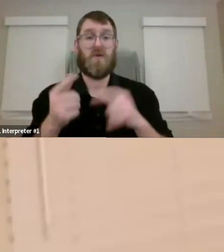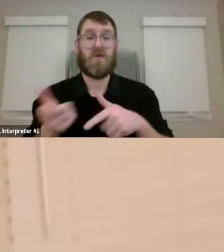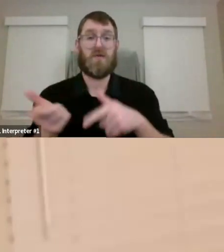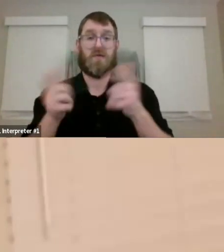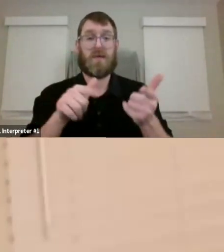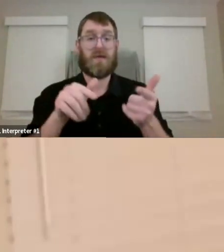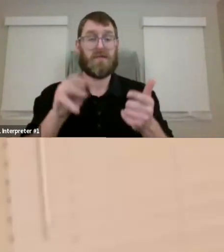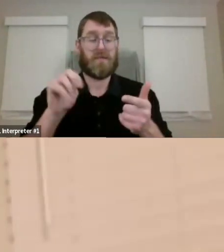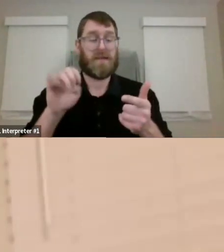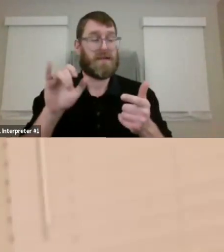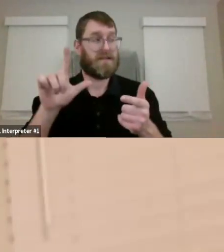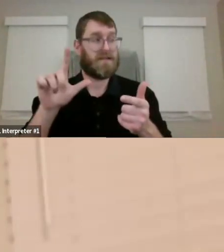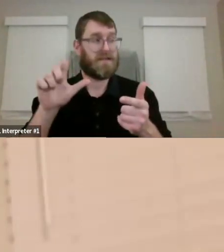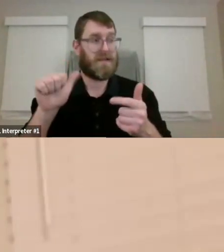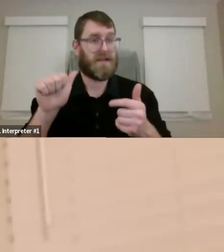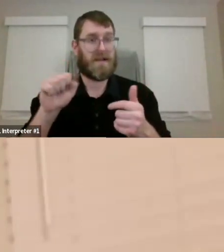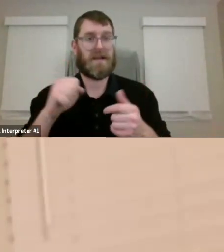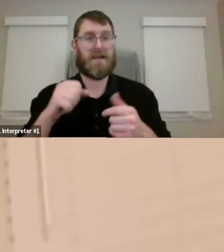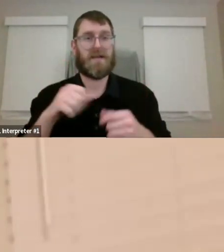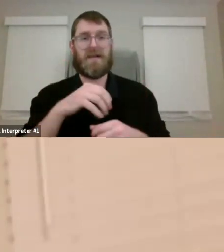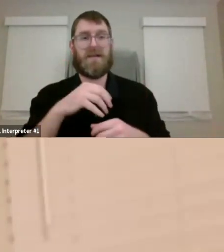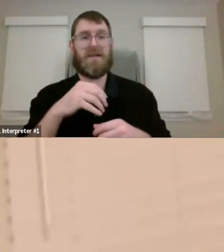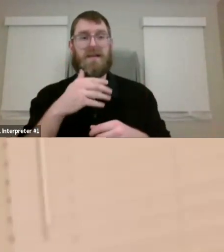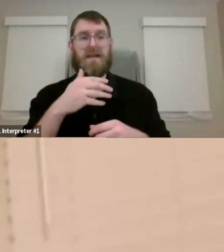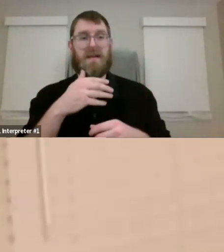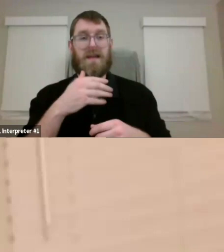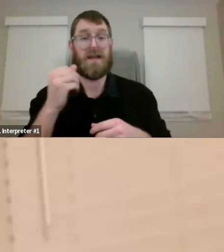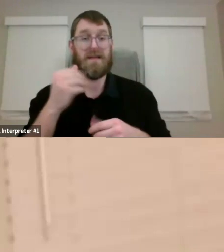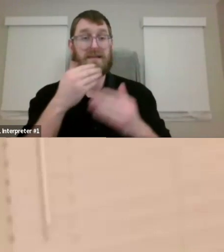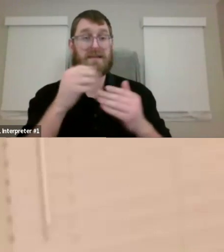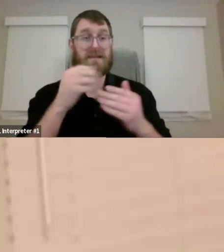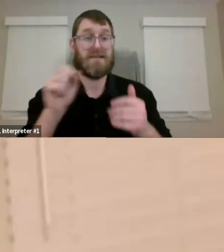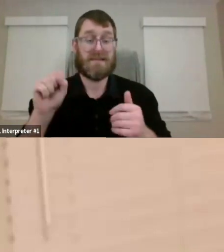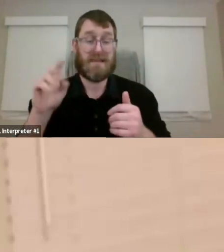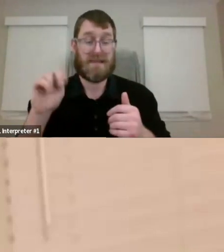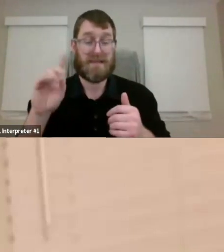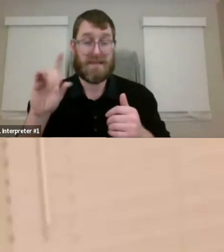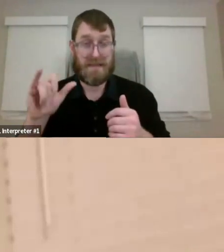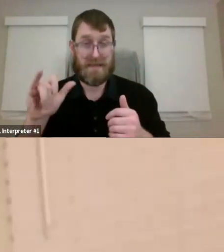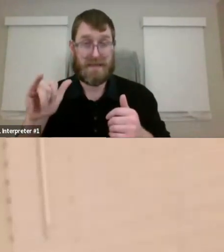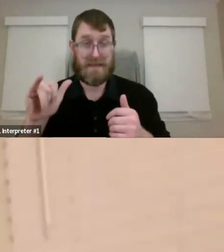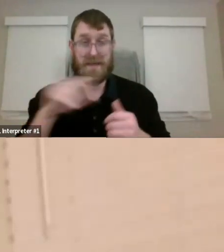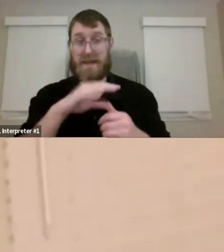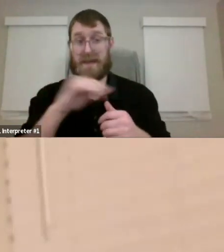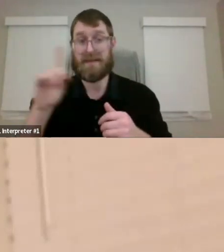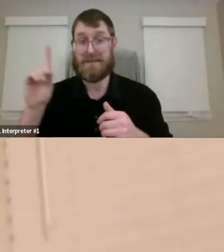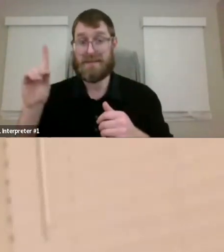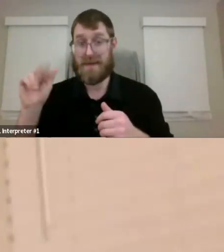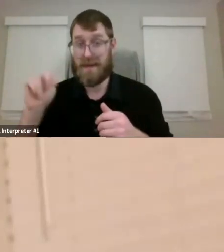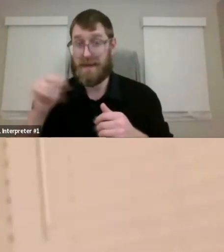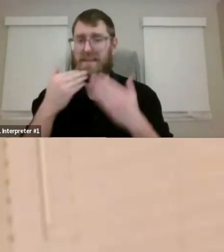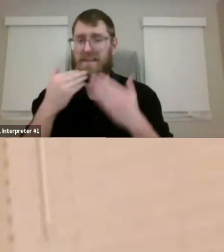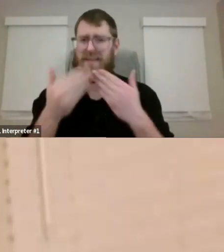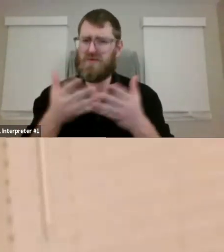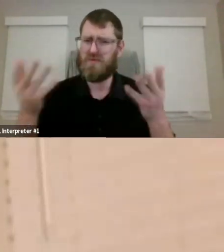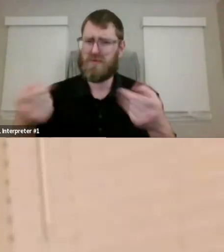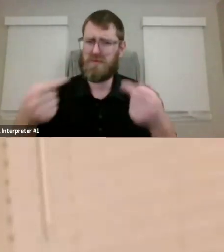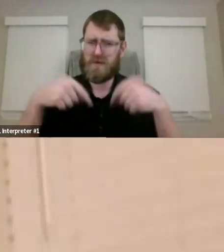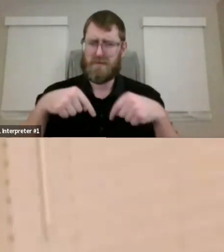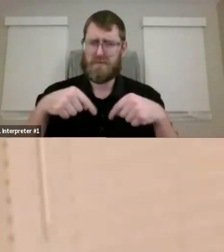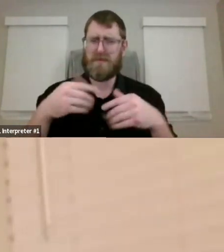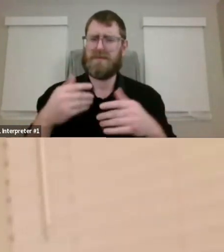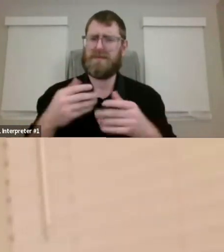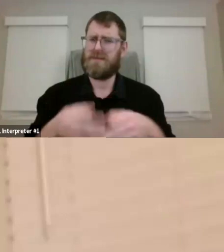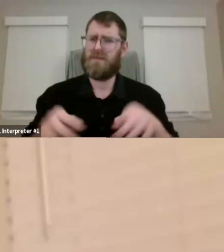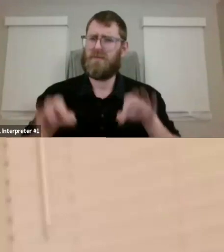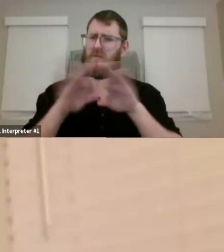Melissa and Margie in a moment, but Sandy and Dan, thank you so much for this evening. Such helpful,